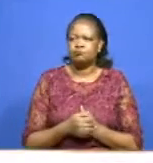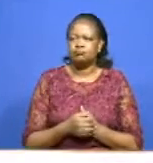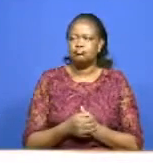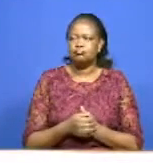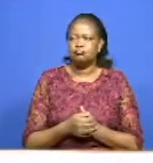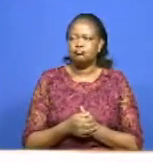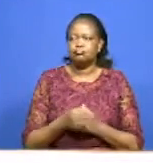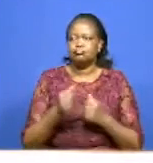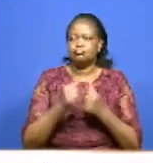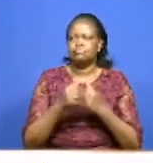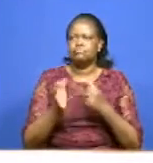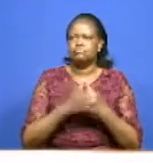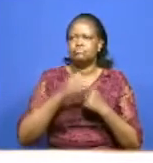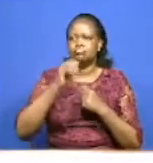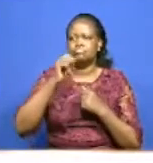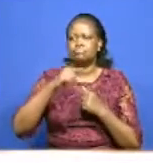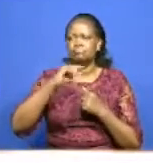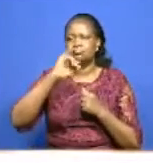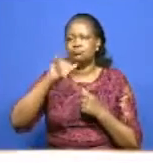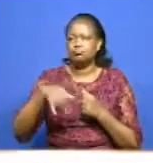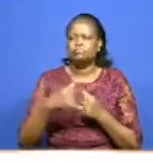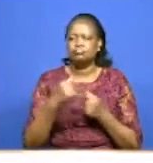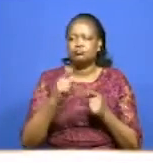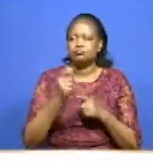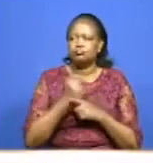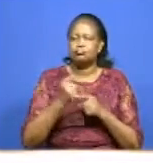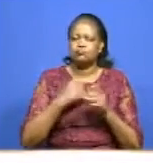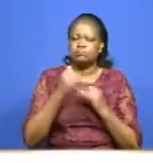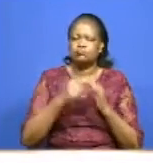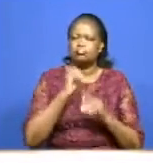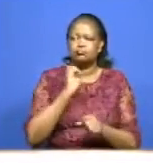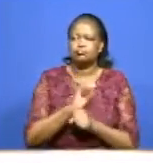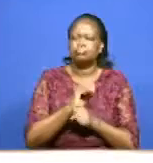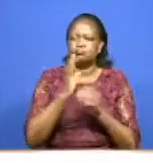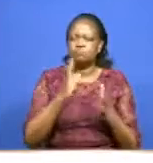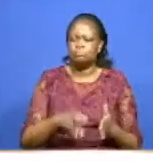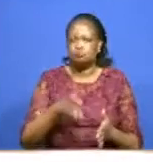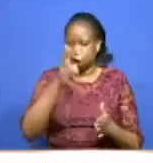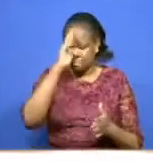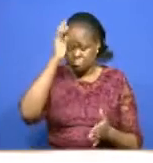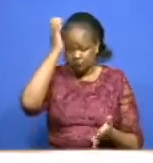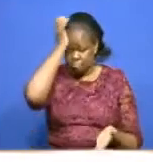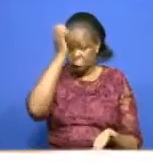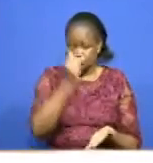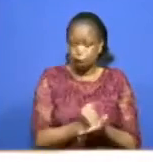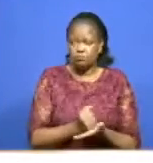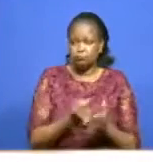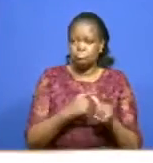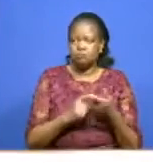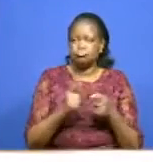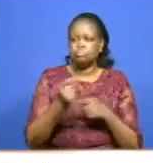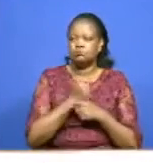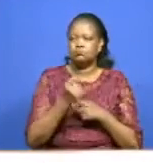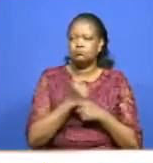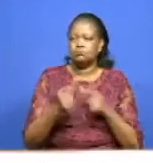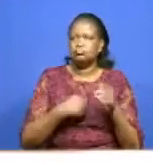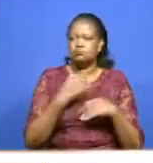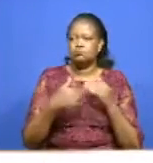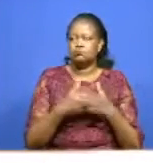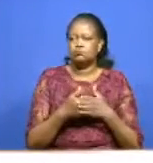the 19th of January. We trained all the counselors at police headquarters, and now we are training all